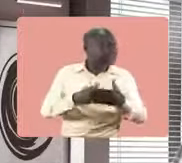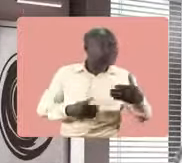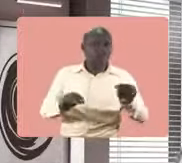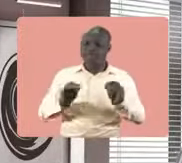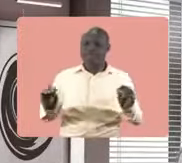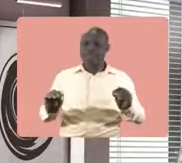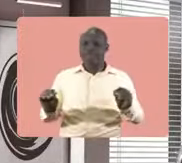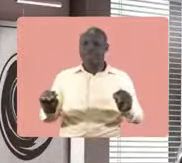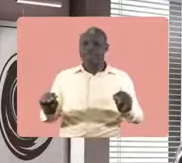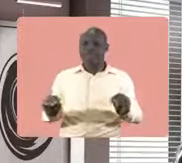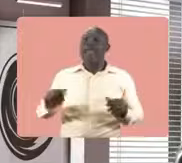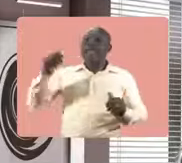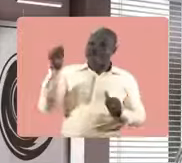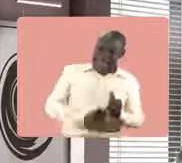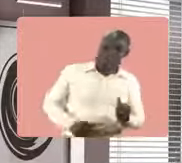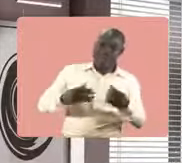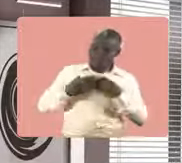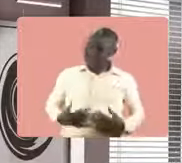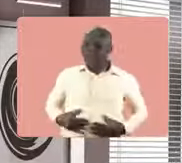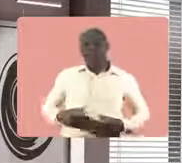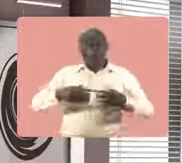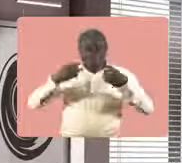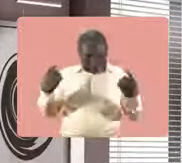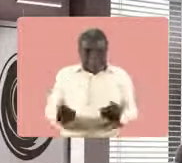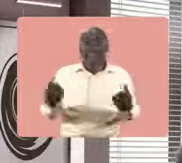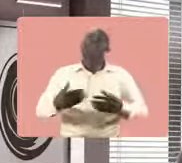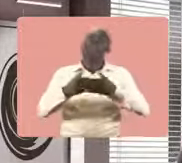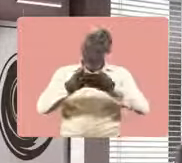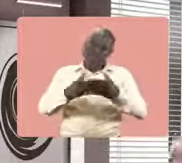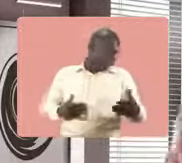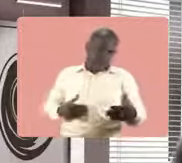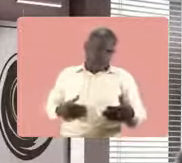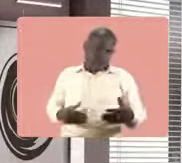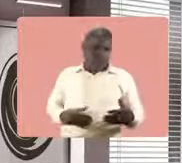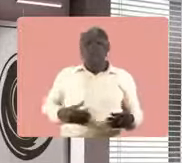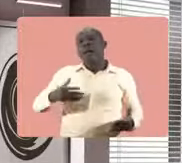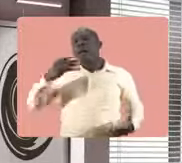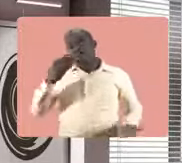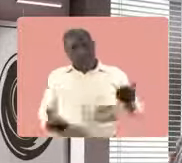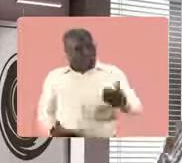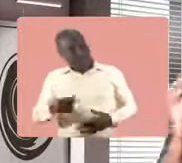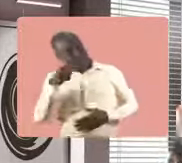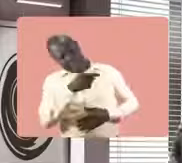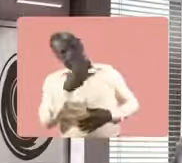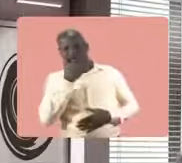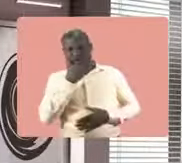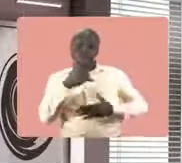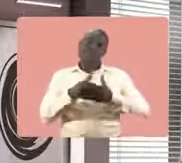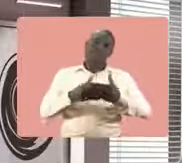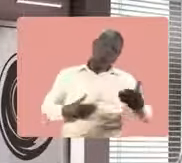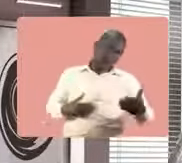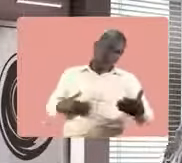de wonye bone. Eni sa wo tena ho na sa wo do wure ekɔ hye political figure bi. Sa wo bɛ yɛ president